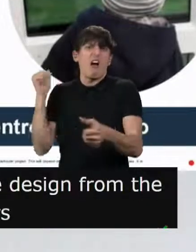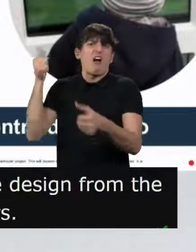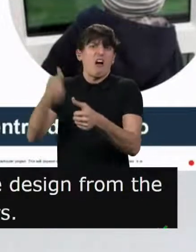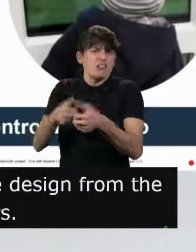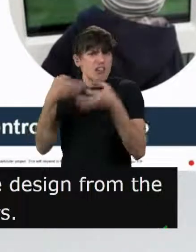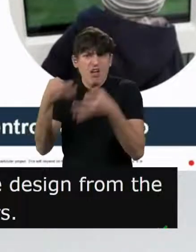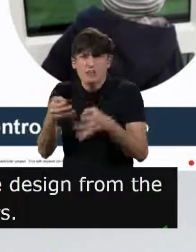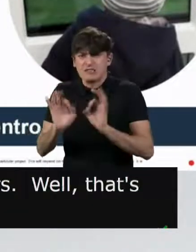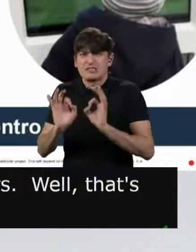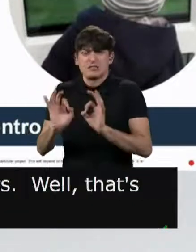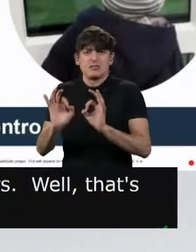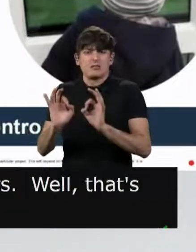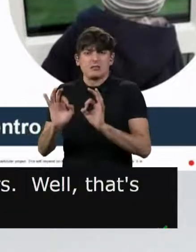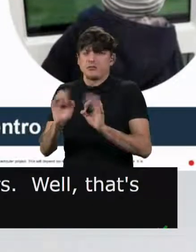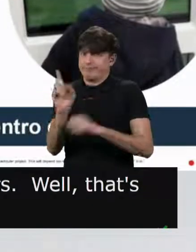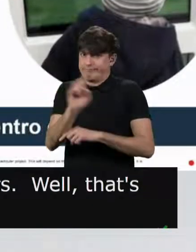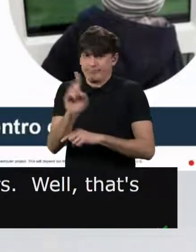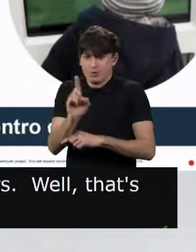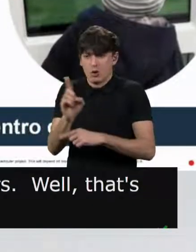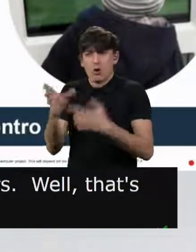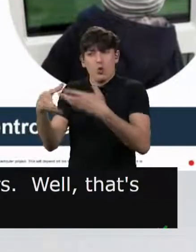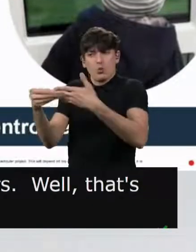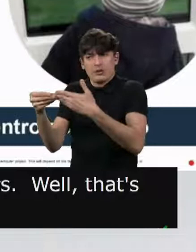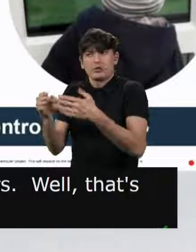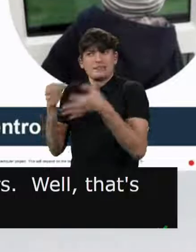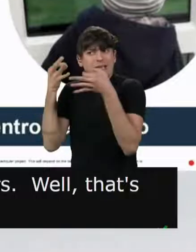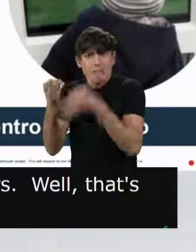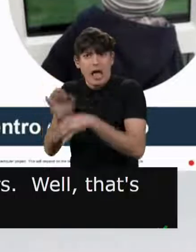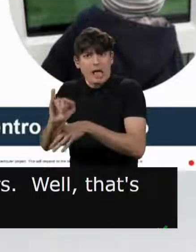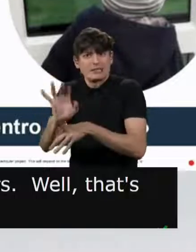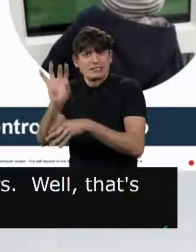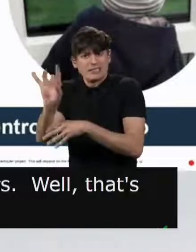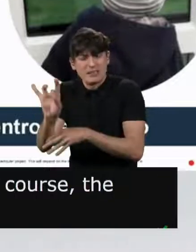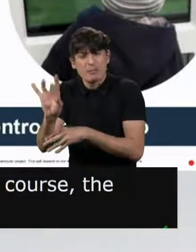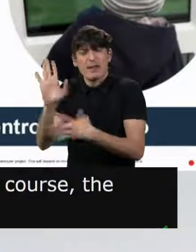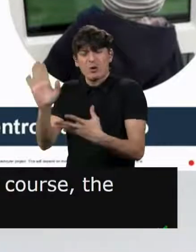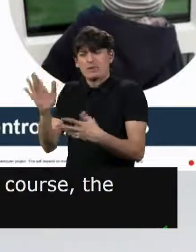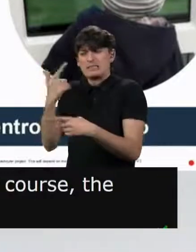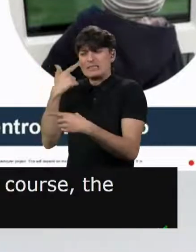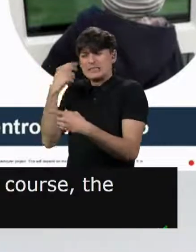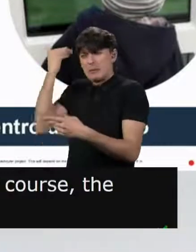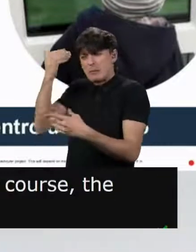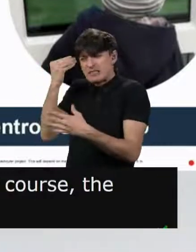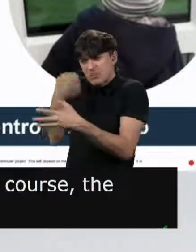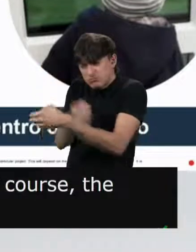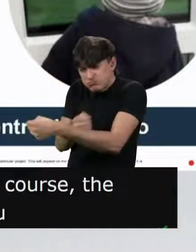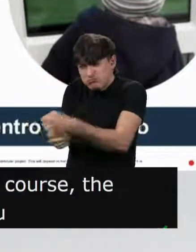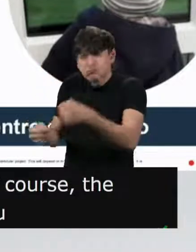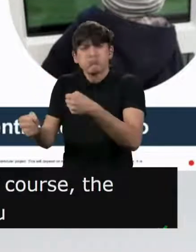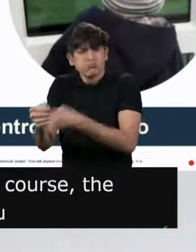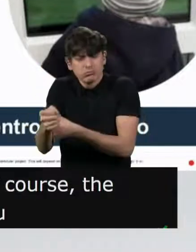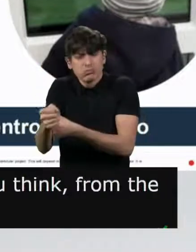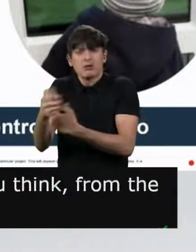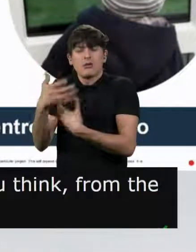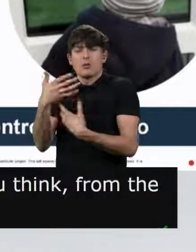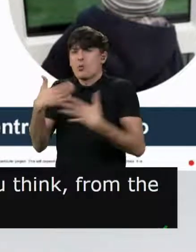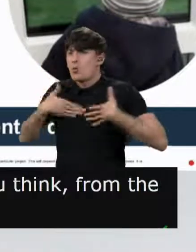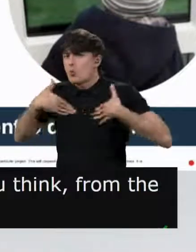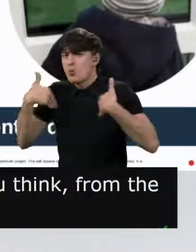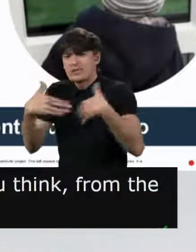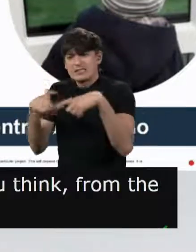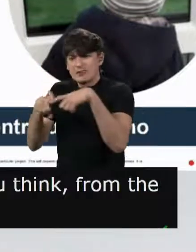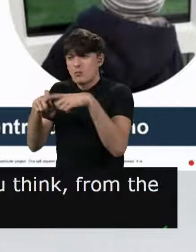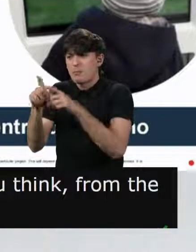really. Of course, the passenger was always there, but the way that you think from the point of view of the passenger, so any type of